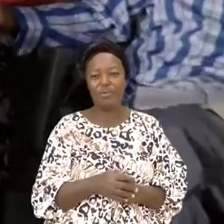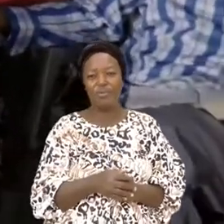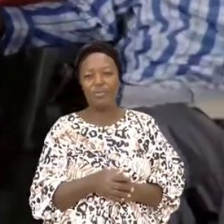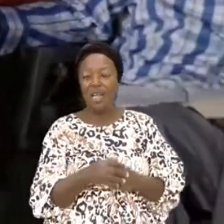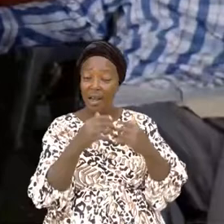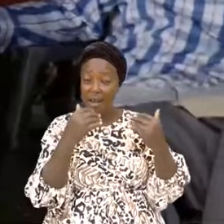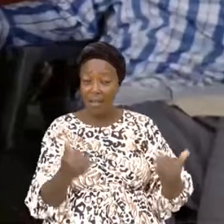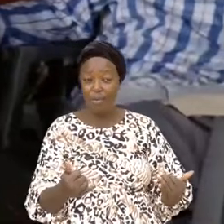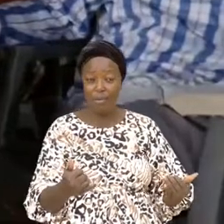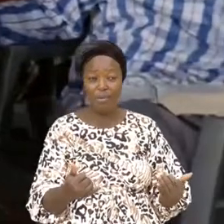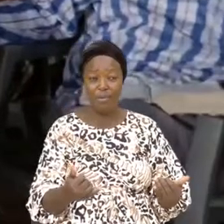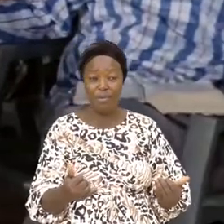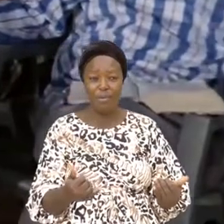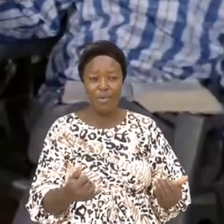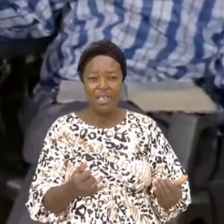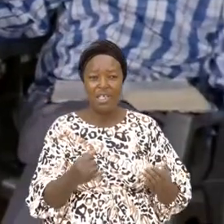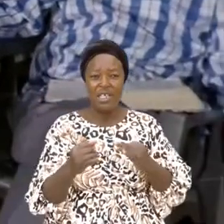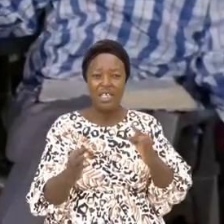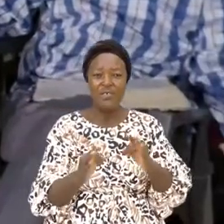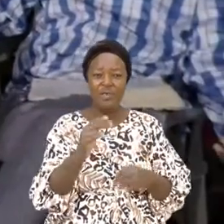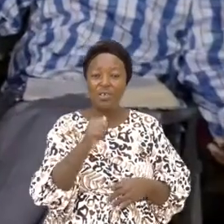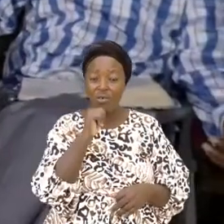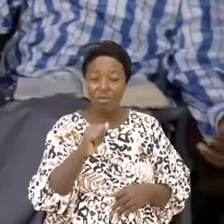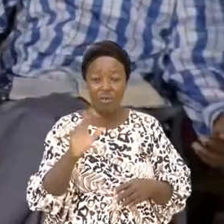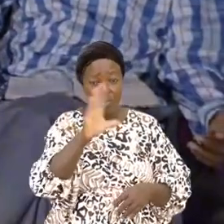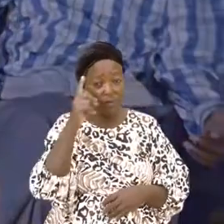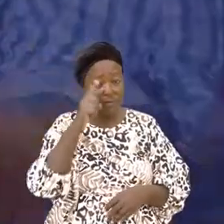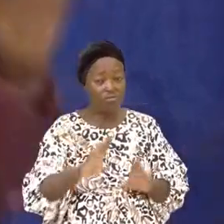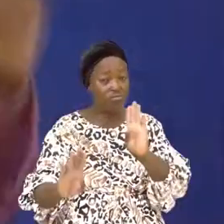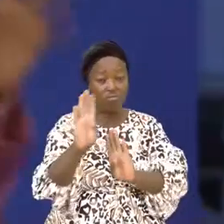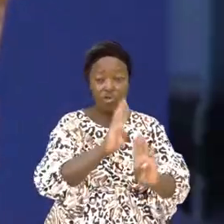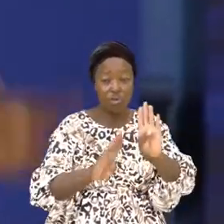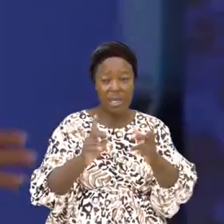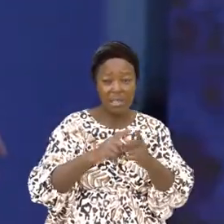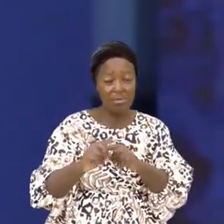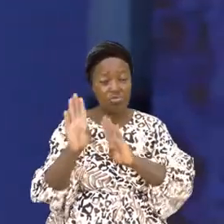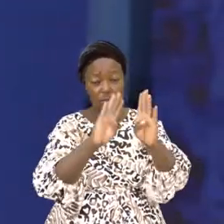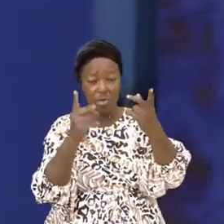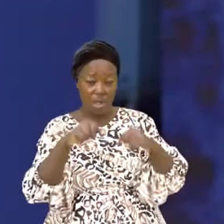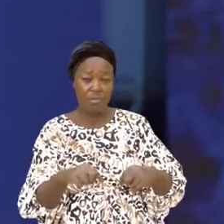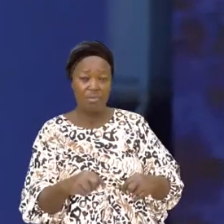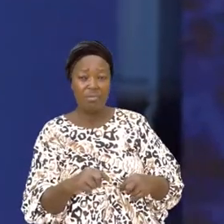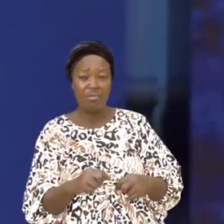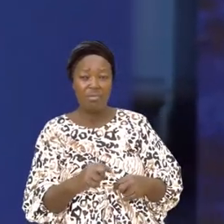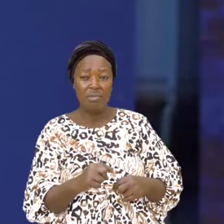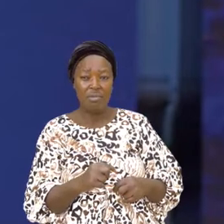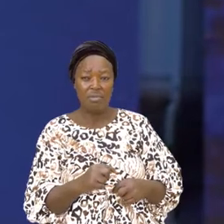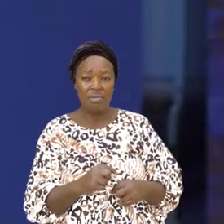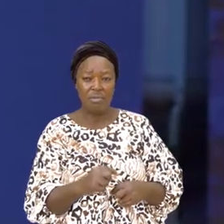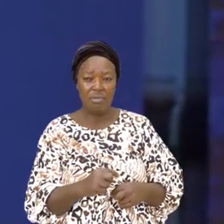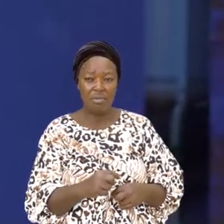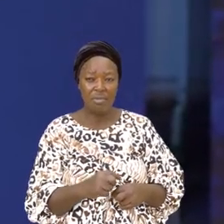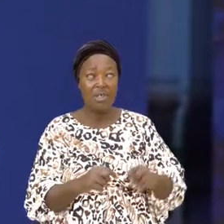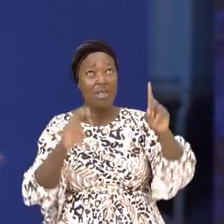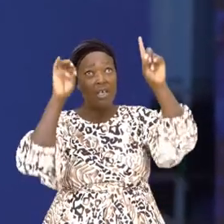Now, if you are not looking for trouble, and trouble came, he